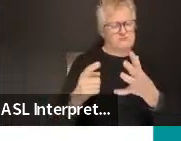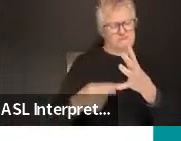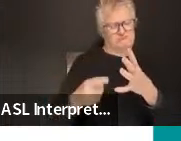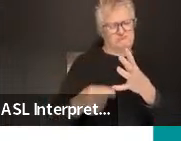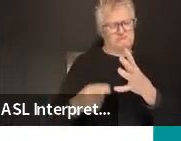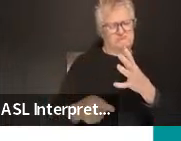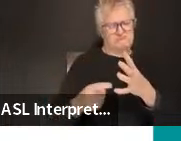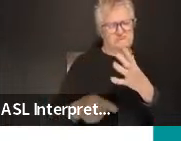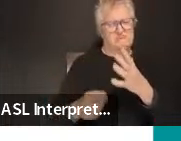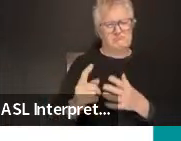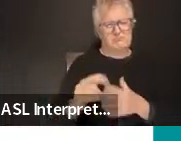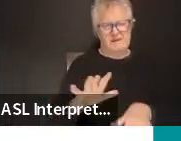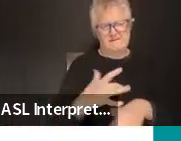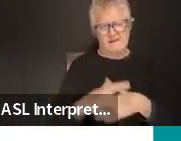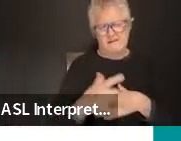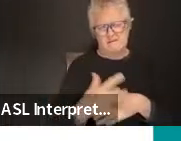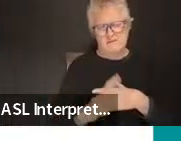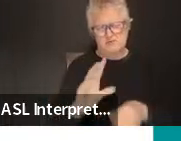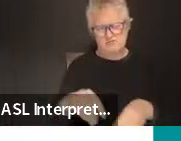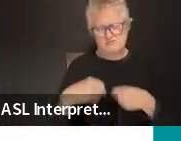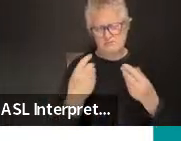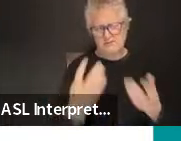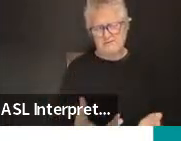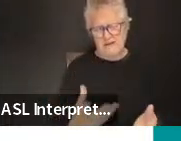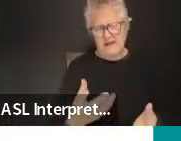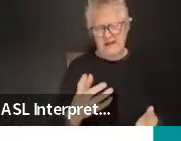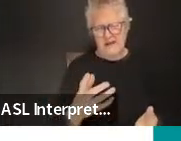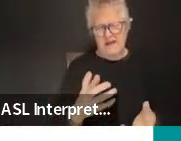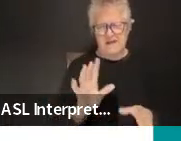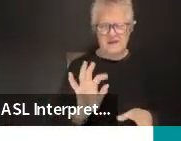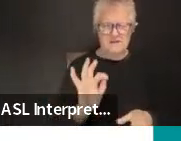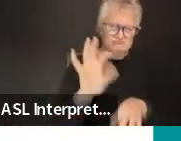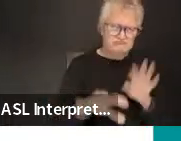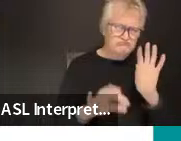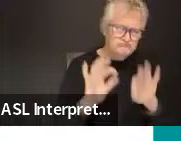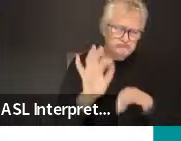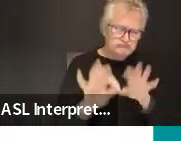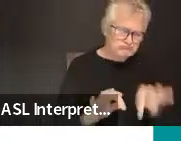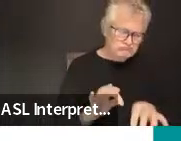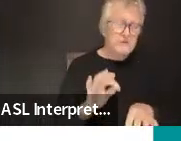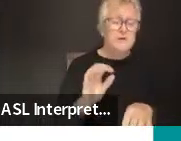To submit input after the meeting, email comments to